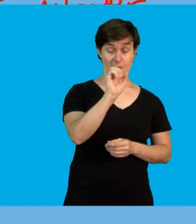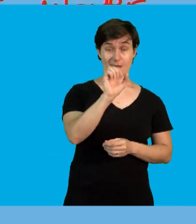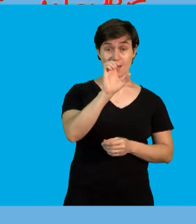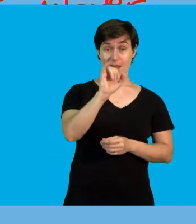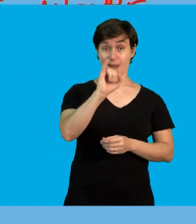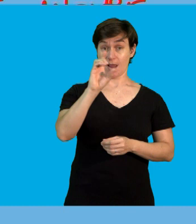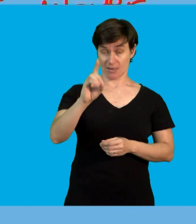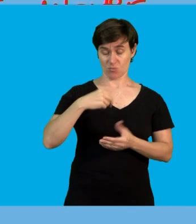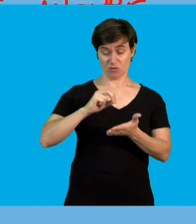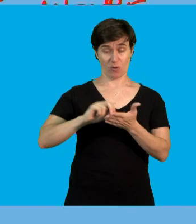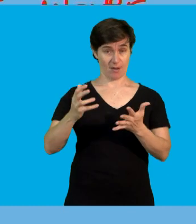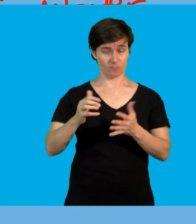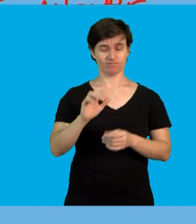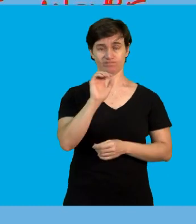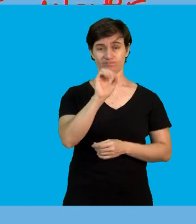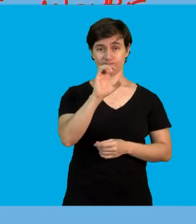our acid